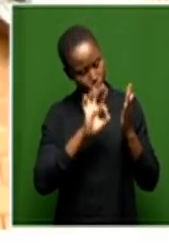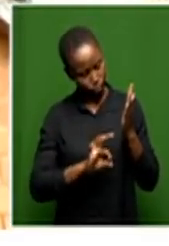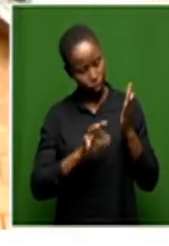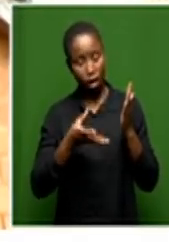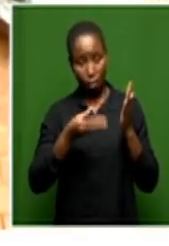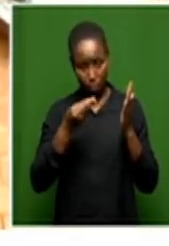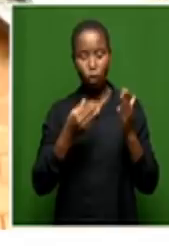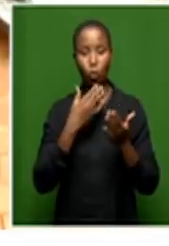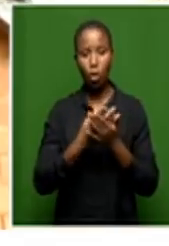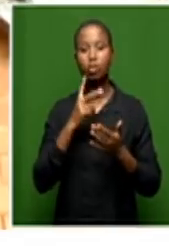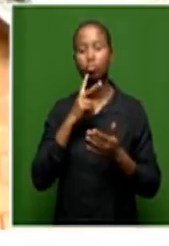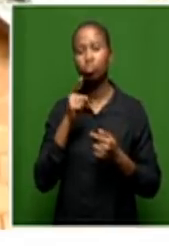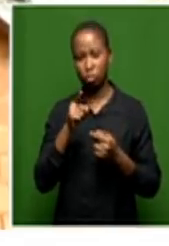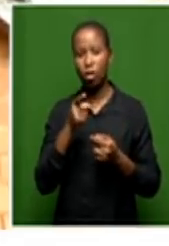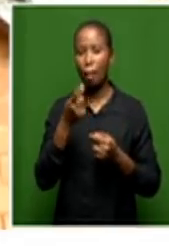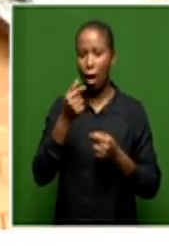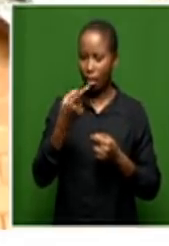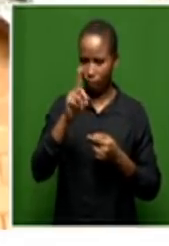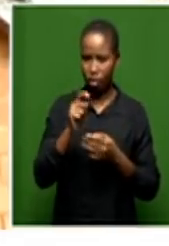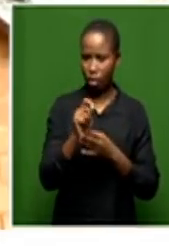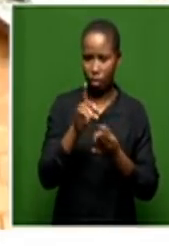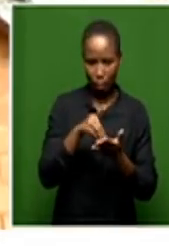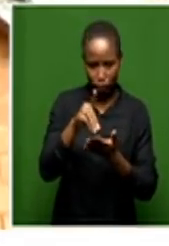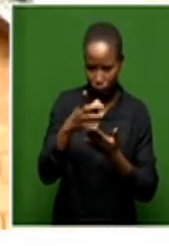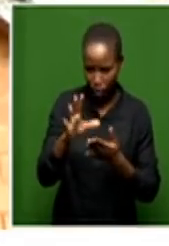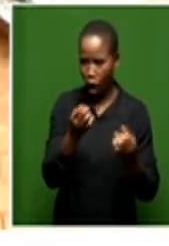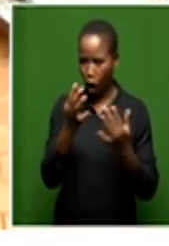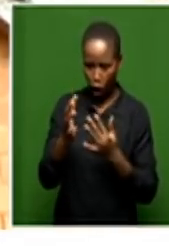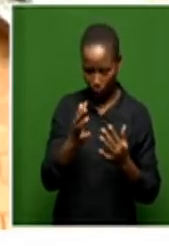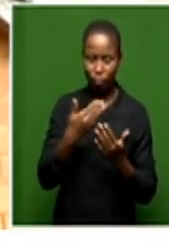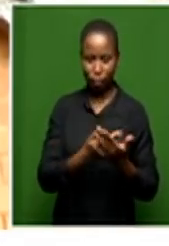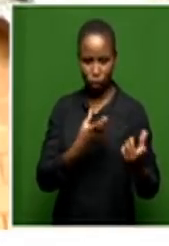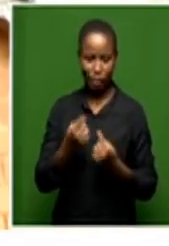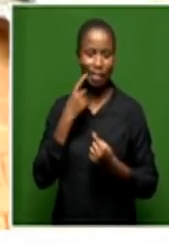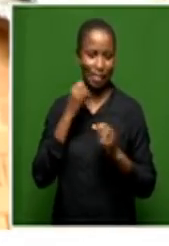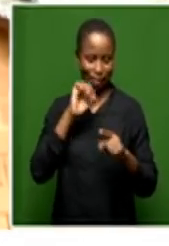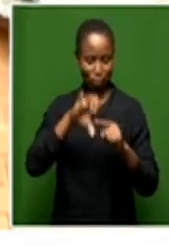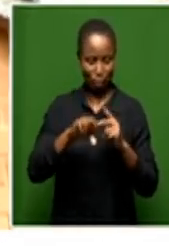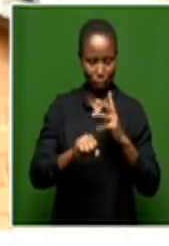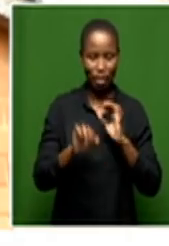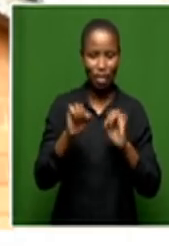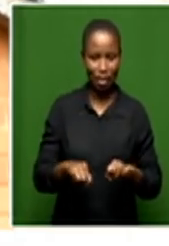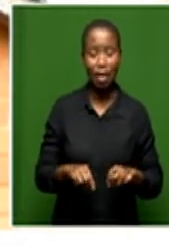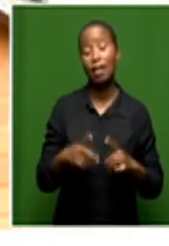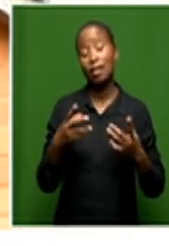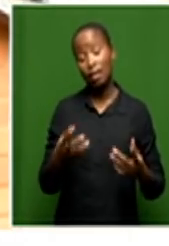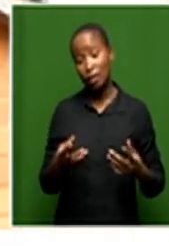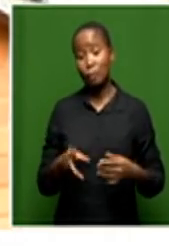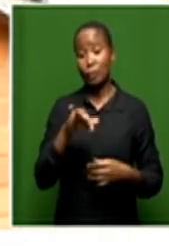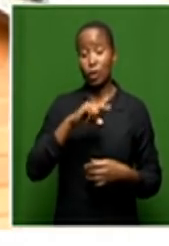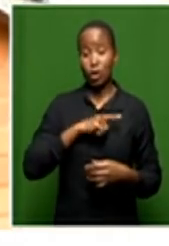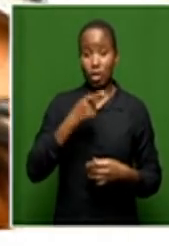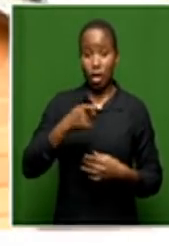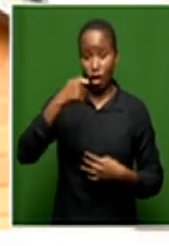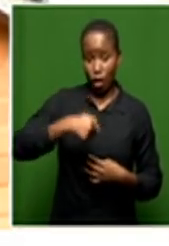a particular transaction took place, and yes, indeed, it was against the law as per the applicable legislation. Hence, the judgment